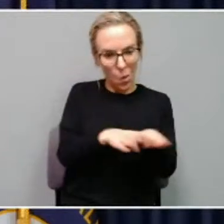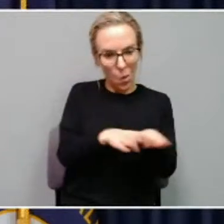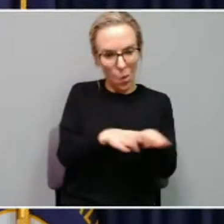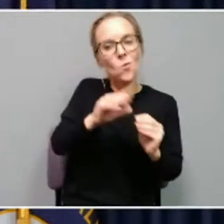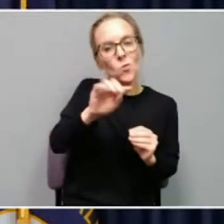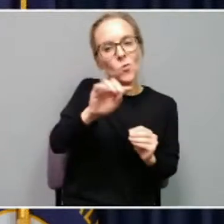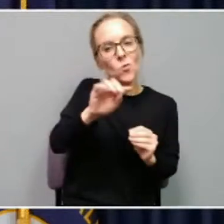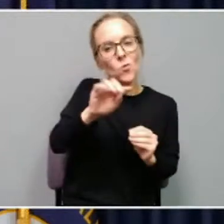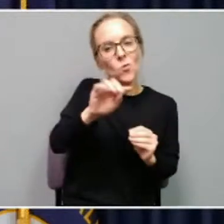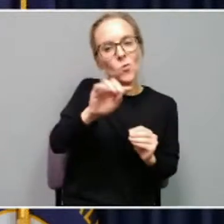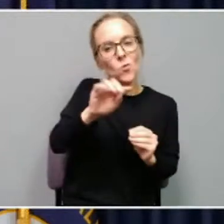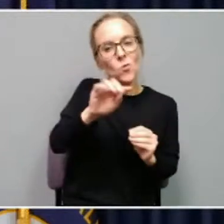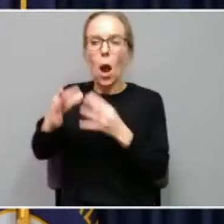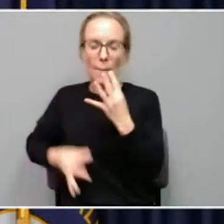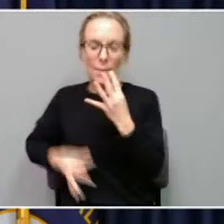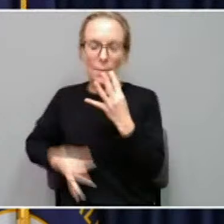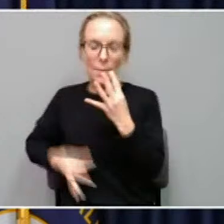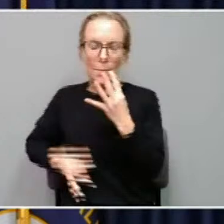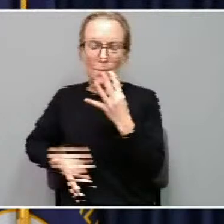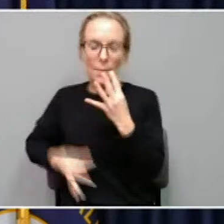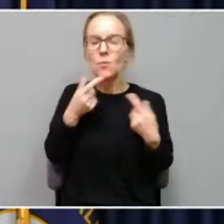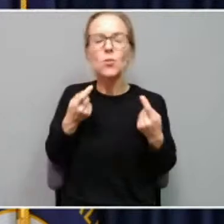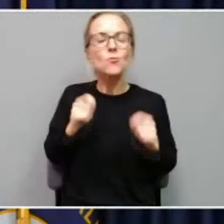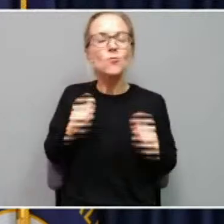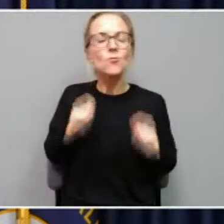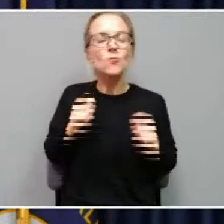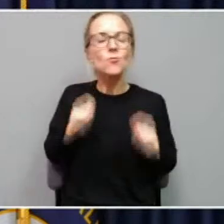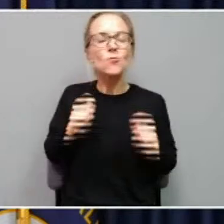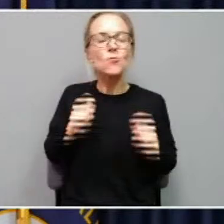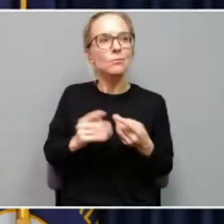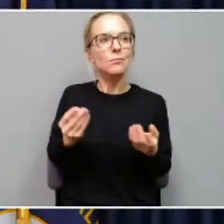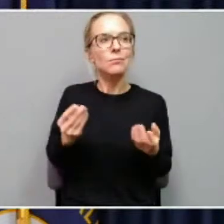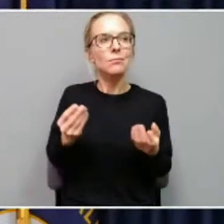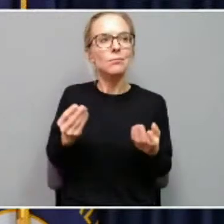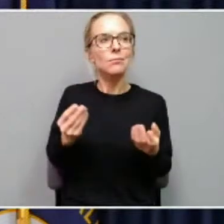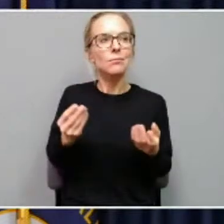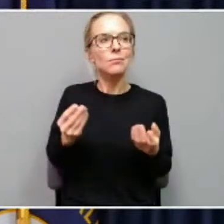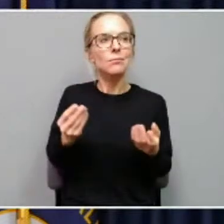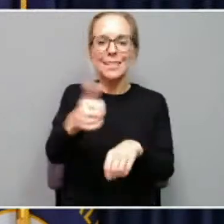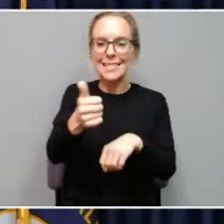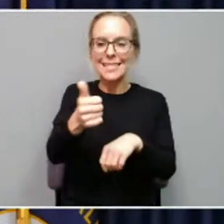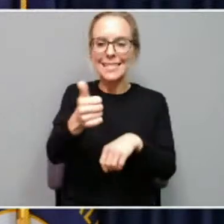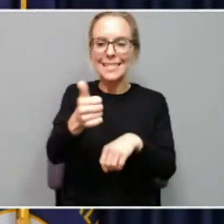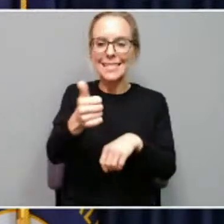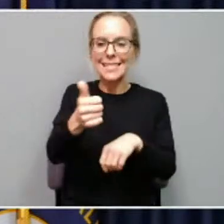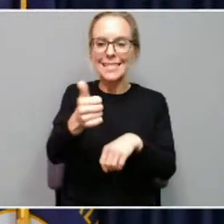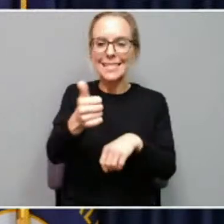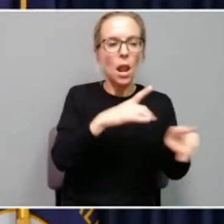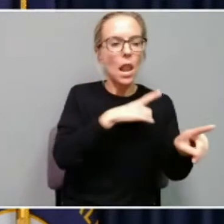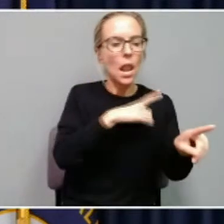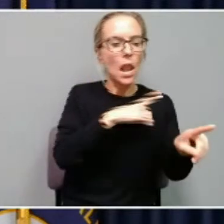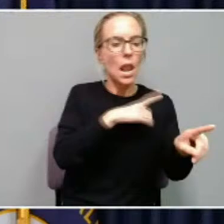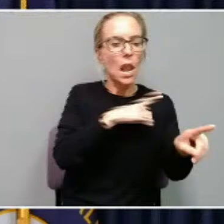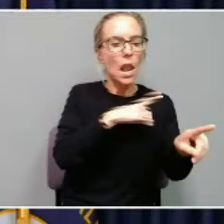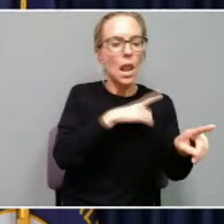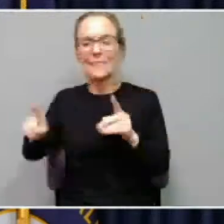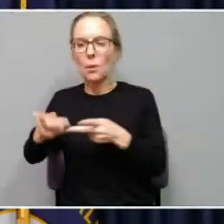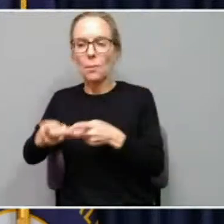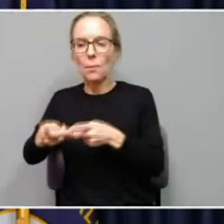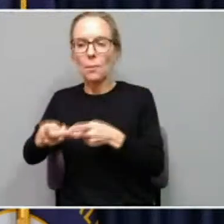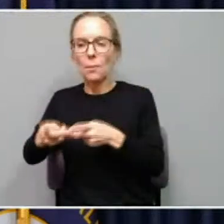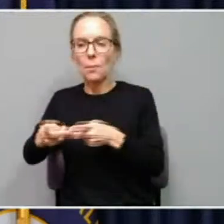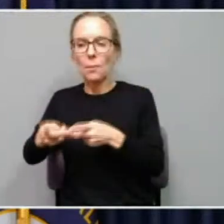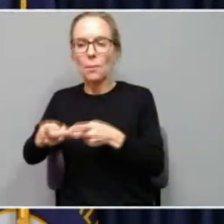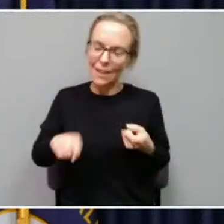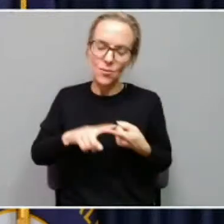options. And I'm not trying to put the 10-day limit negatively on the legislature. We're in a different place, but it's got to change now. It's